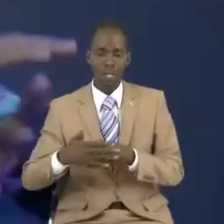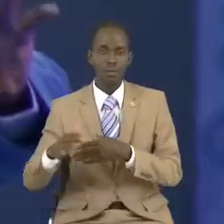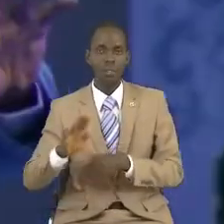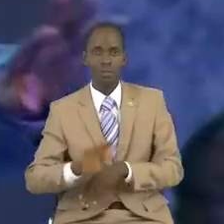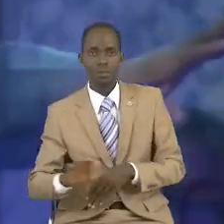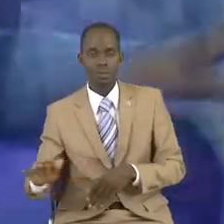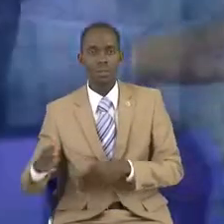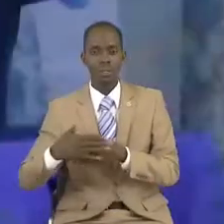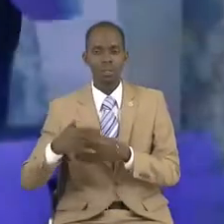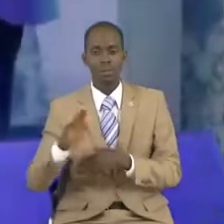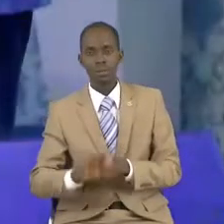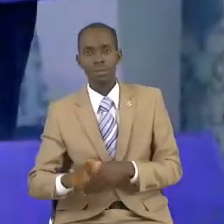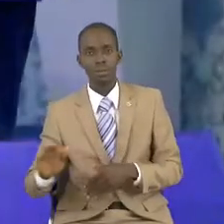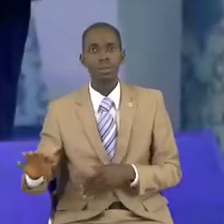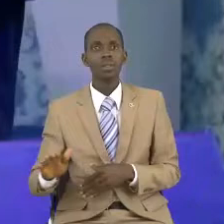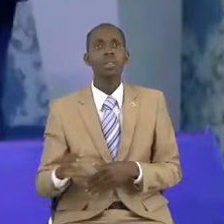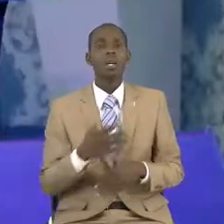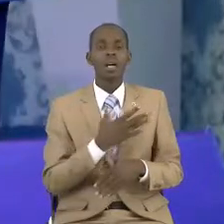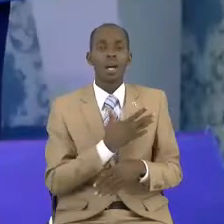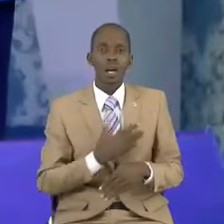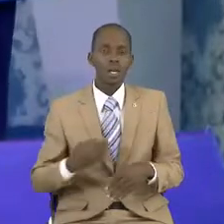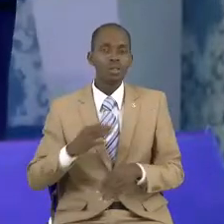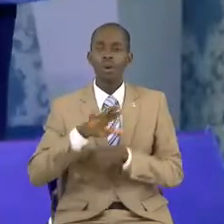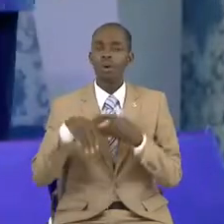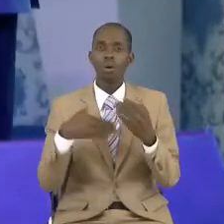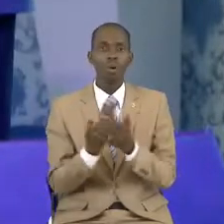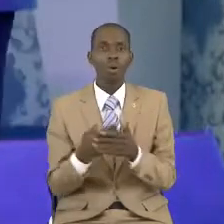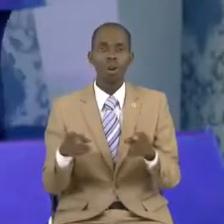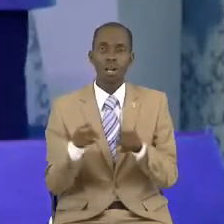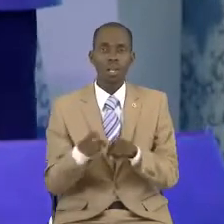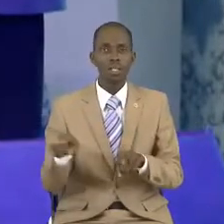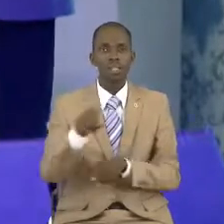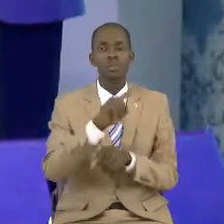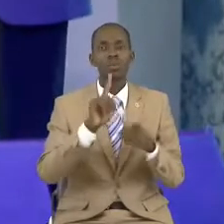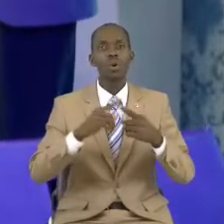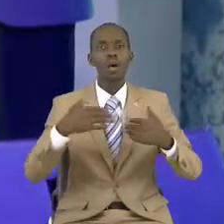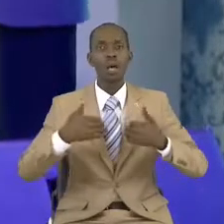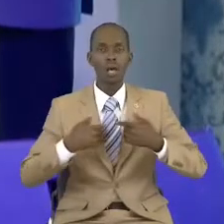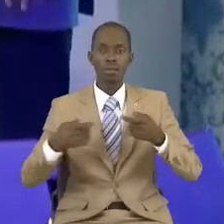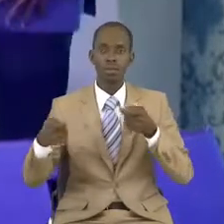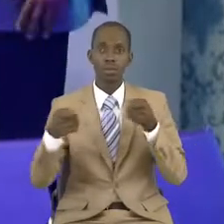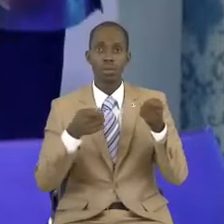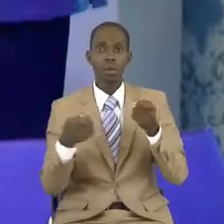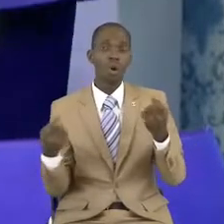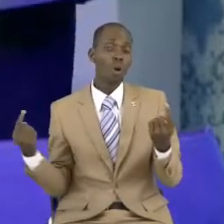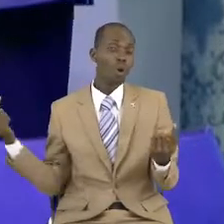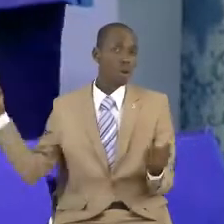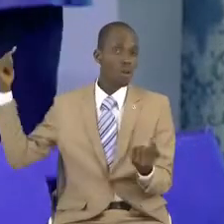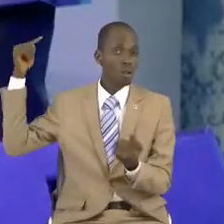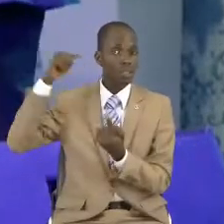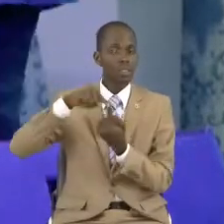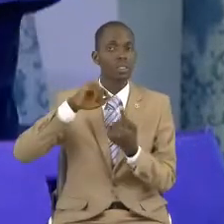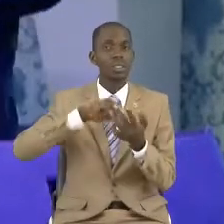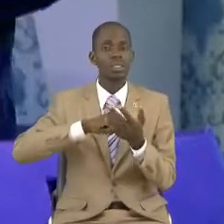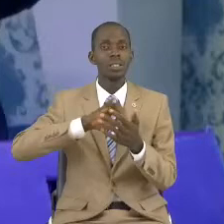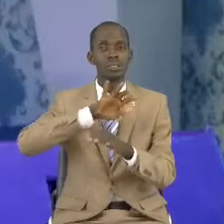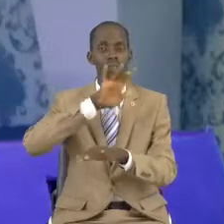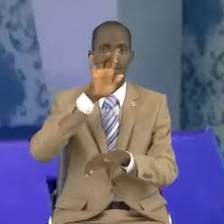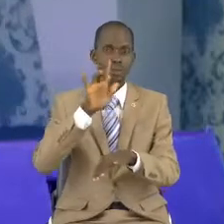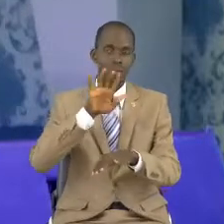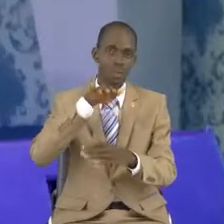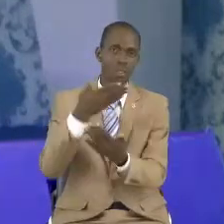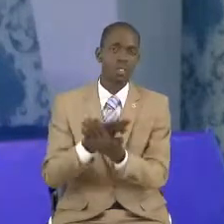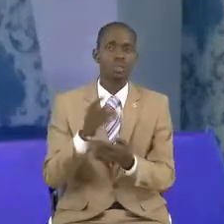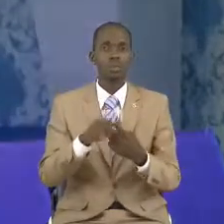children all like them to have dominion until it gets to you that everyone